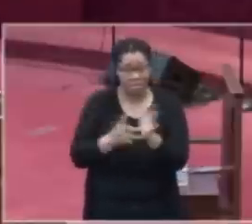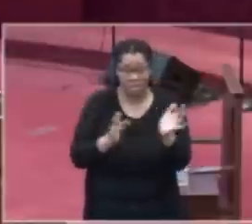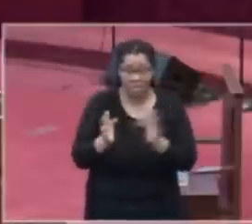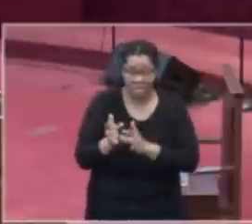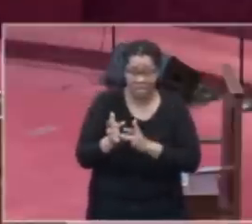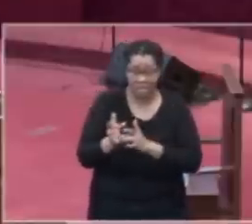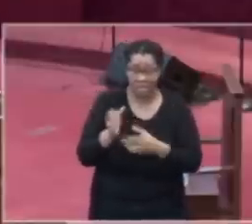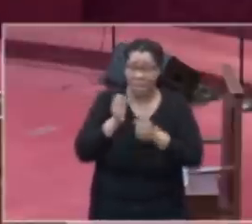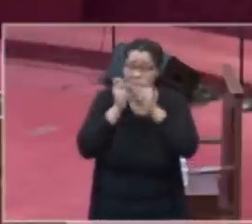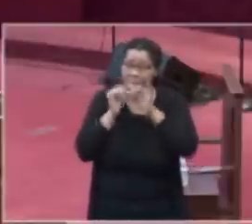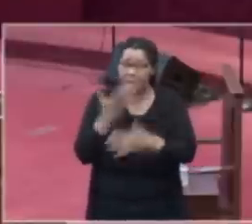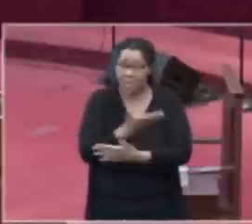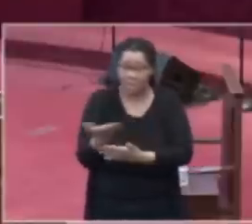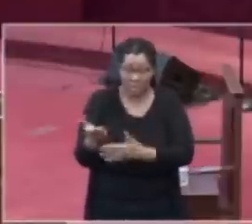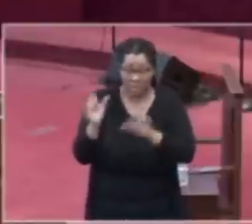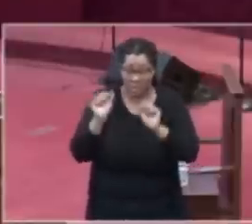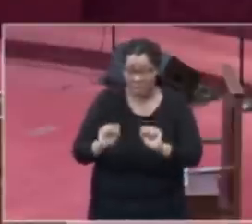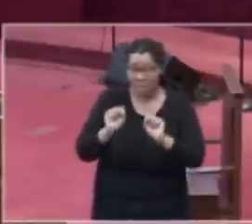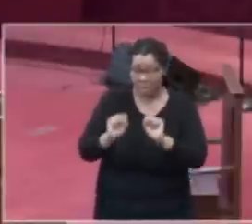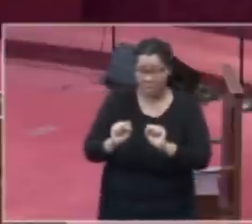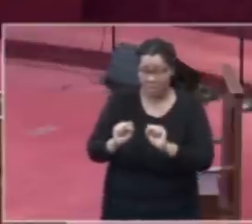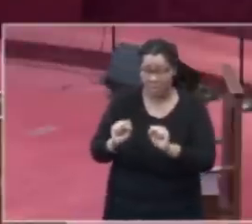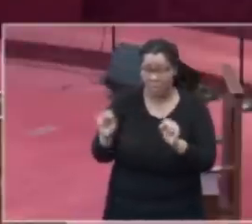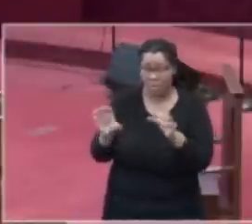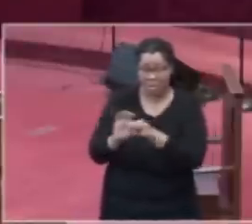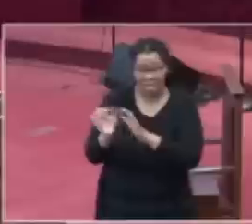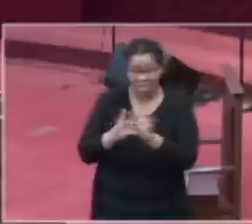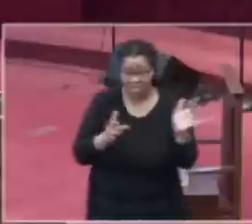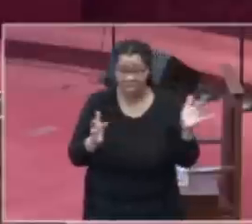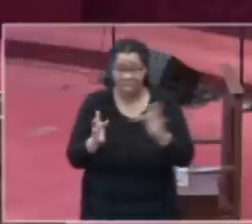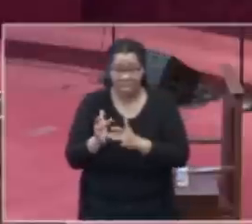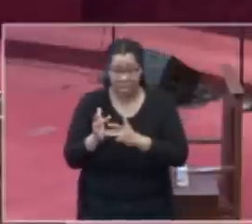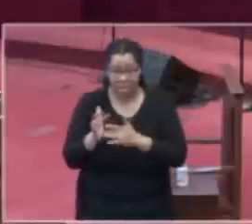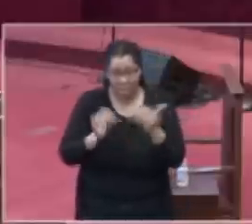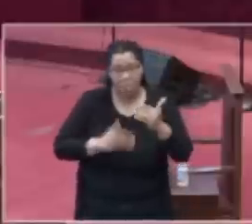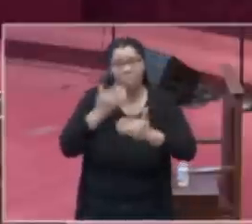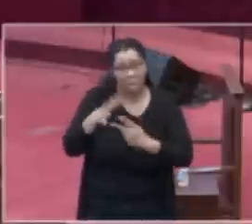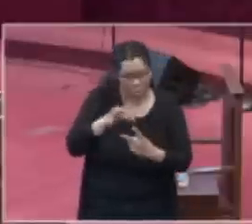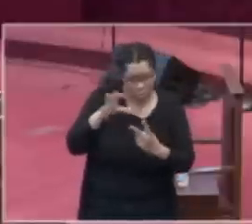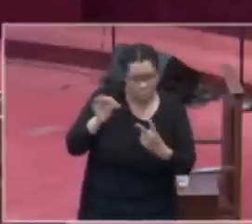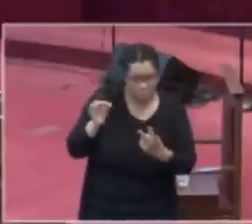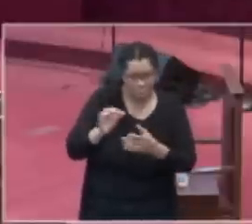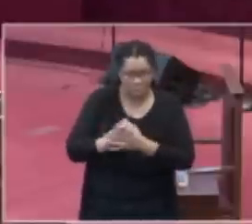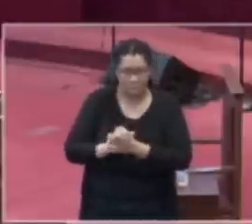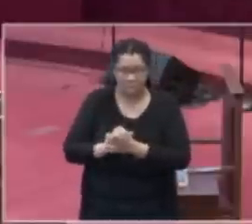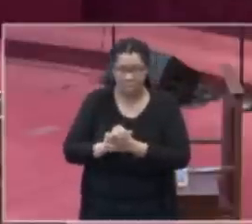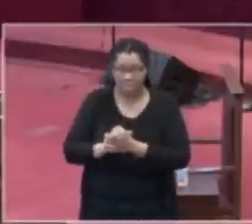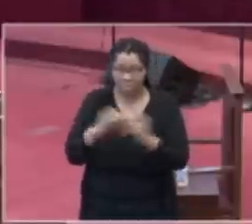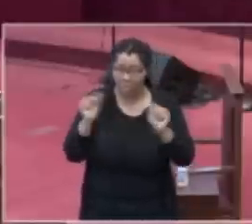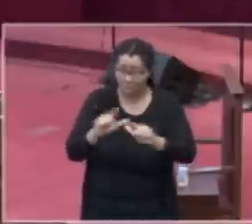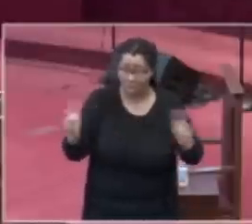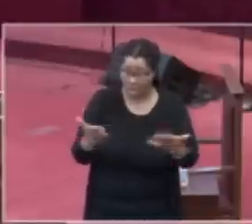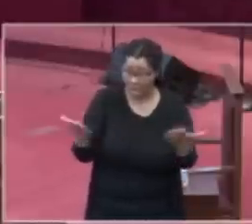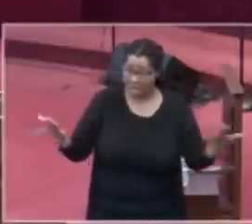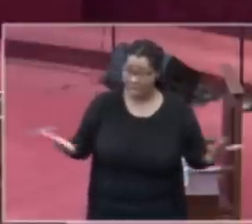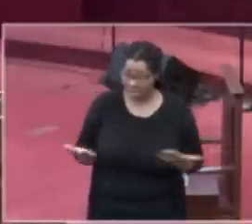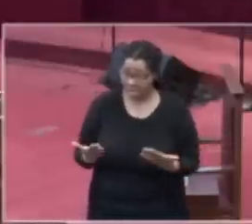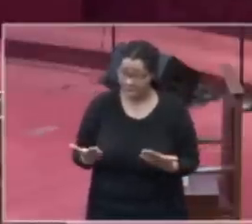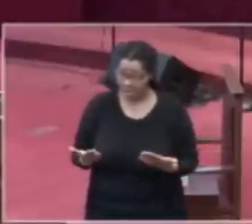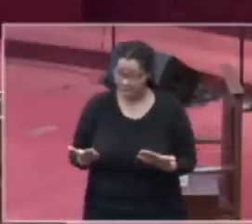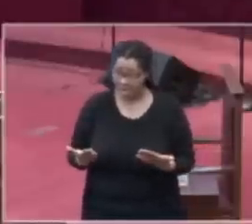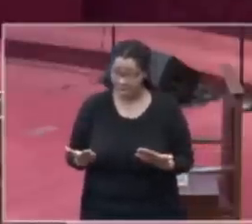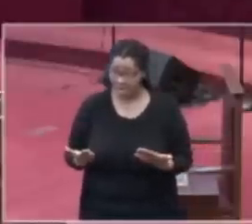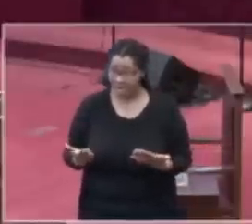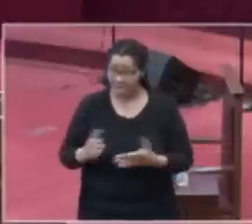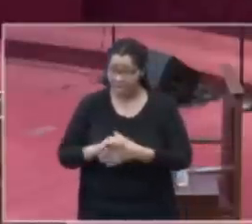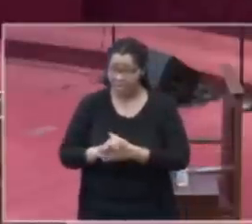the blessing of making in Jesus the next choice, which means we're all in this room essentially